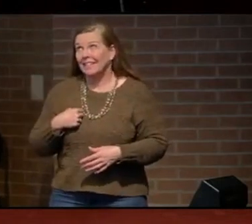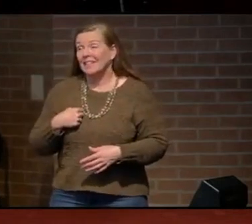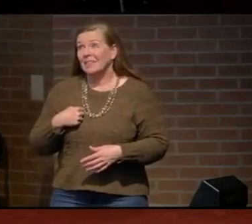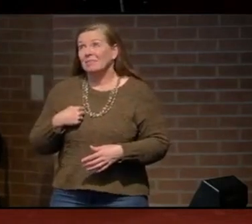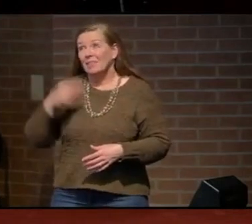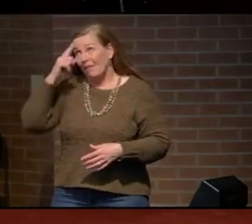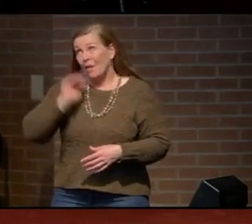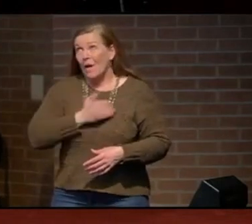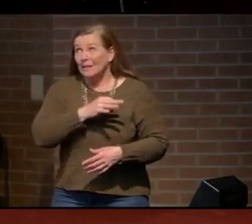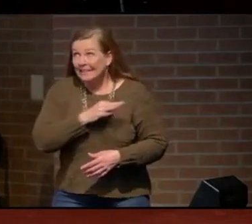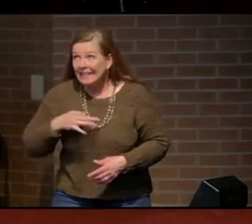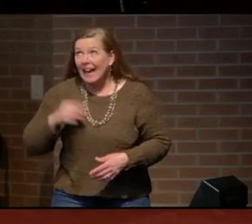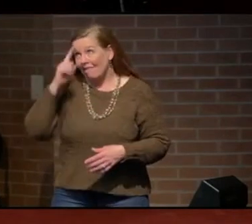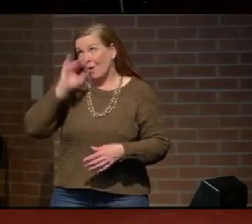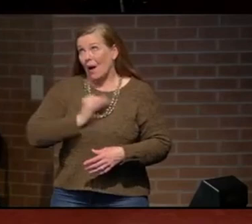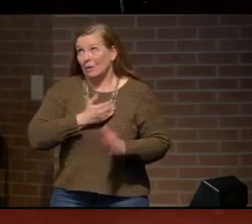for our staff, for our community.